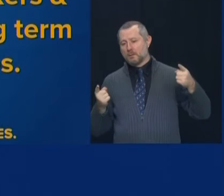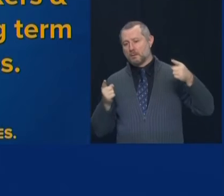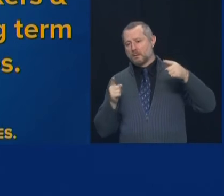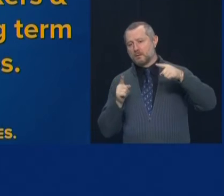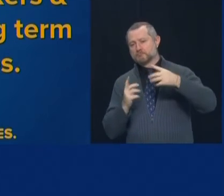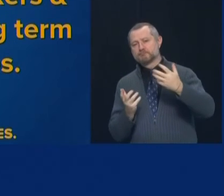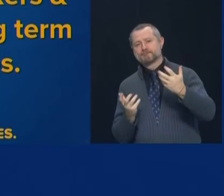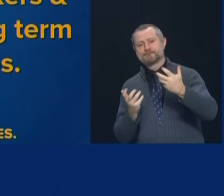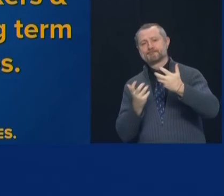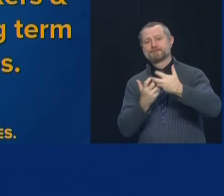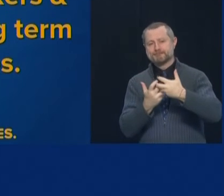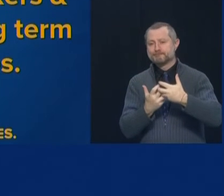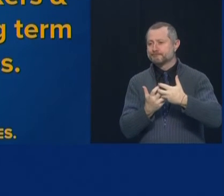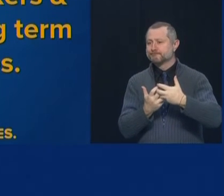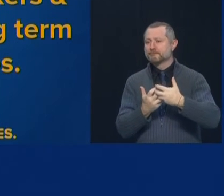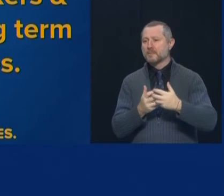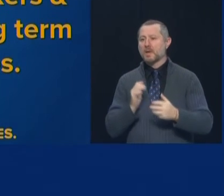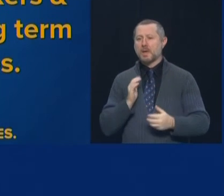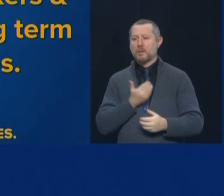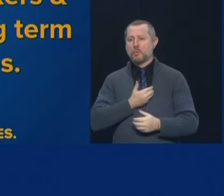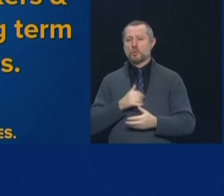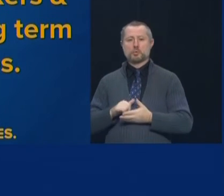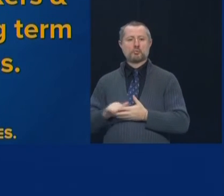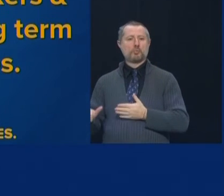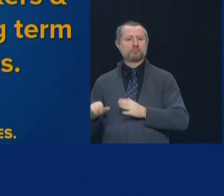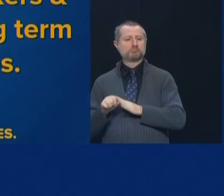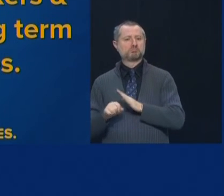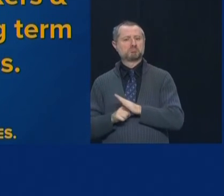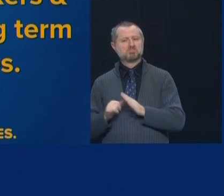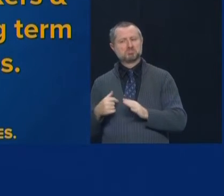the priorities that we had established